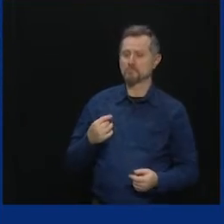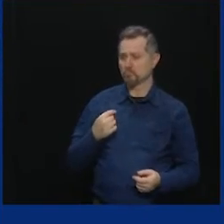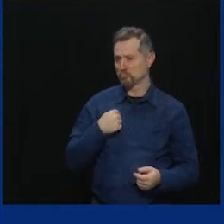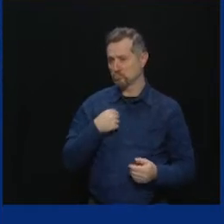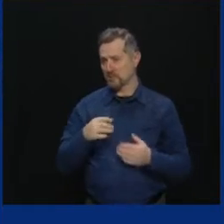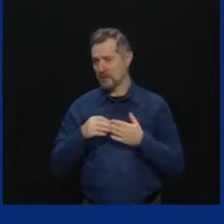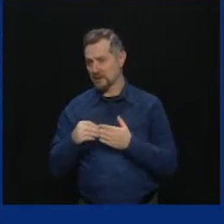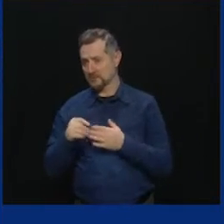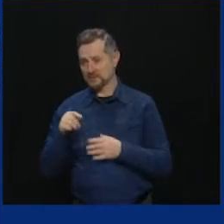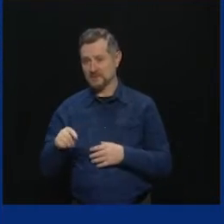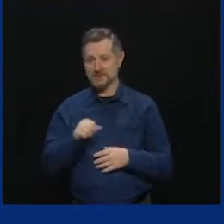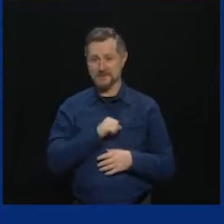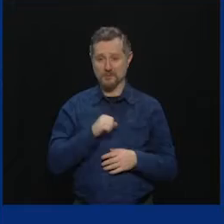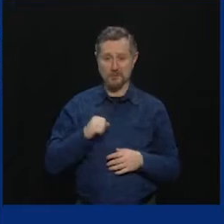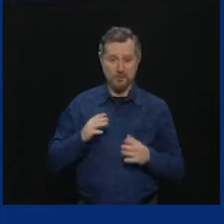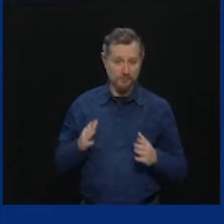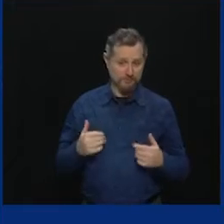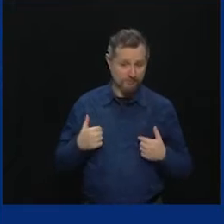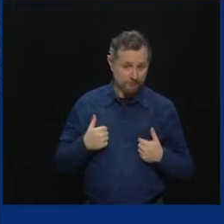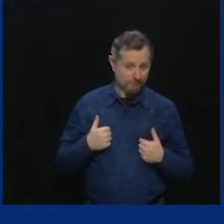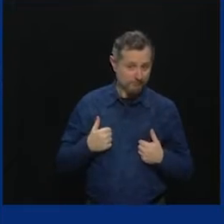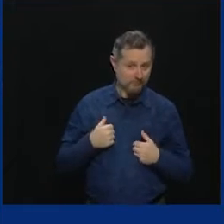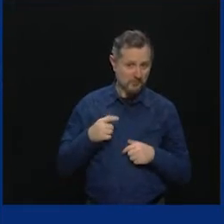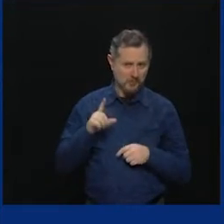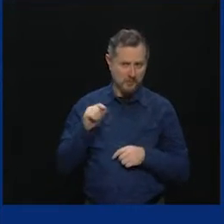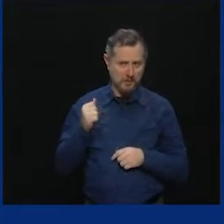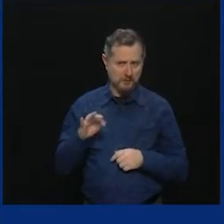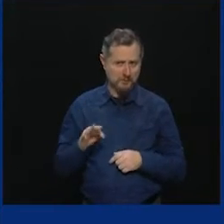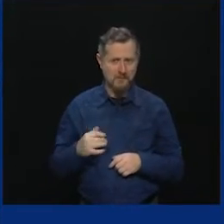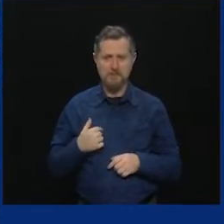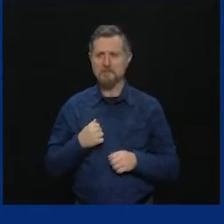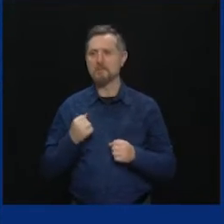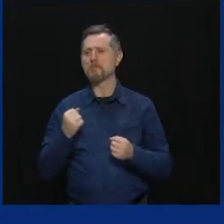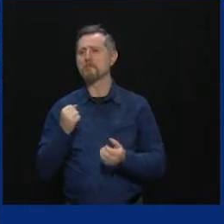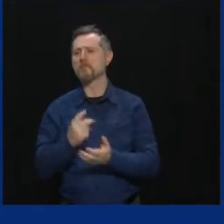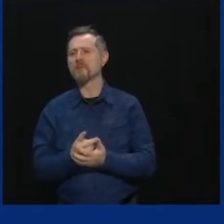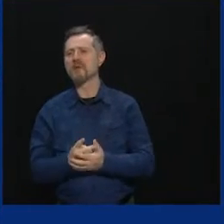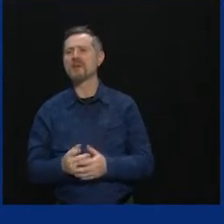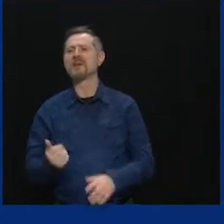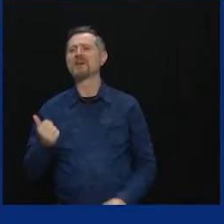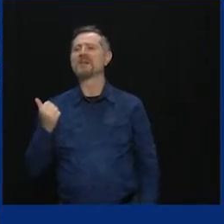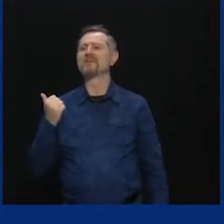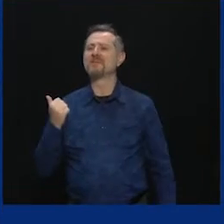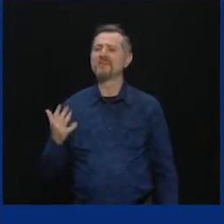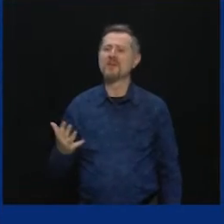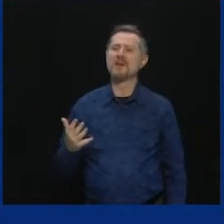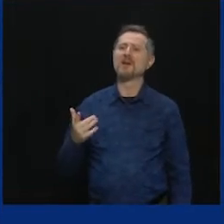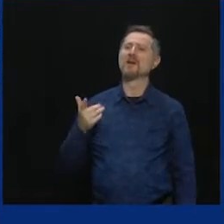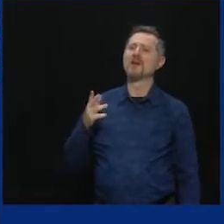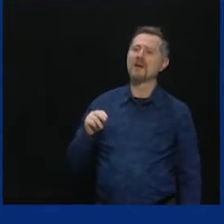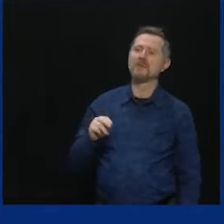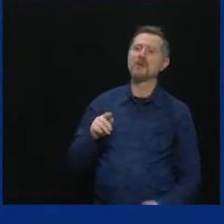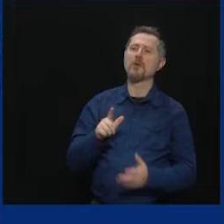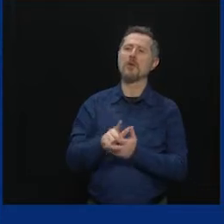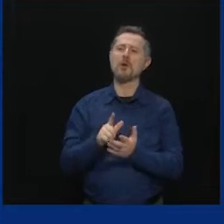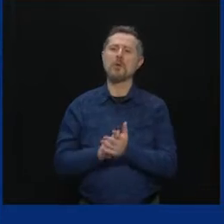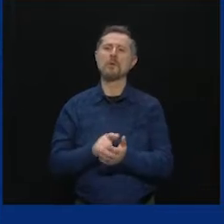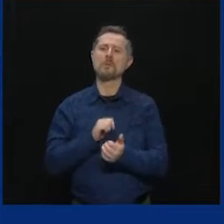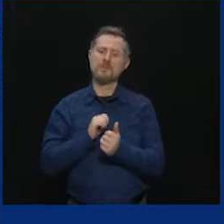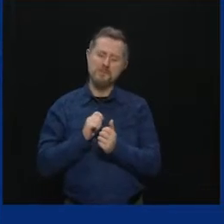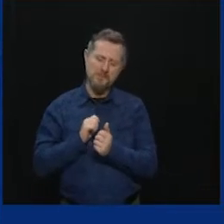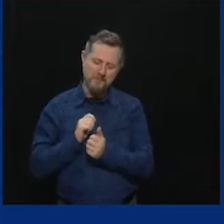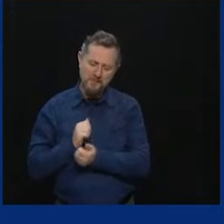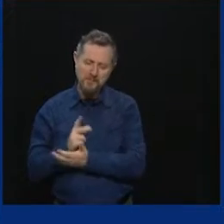2019, we have passed no less than 15 sensible gun laws. Some